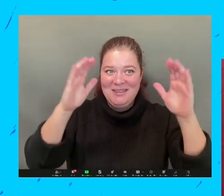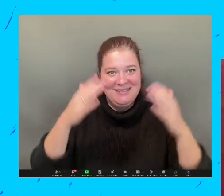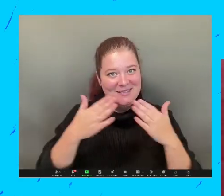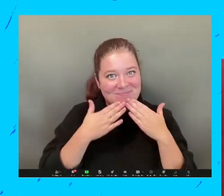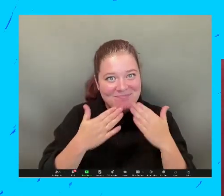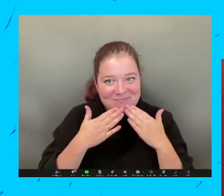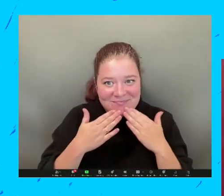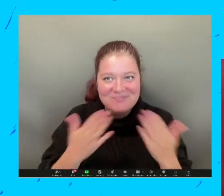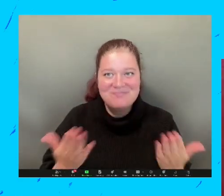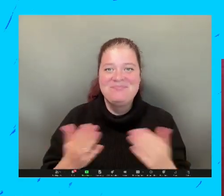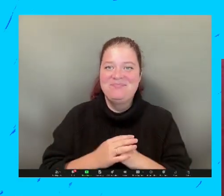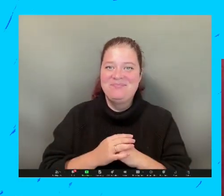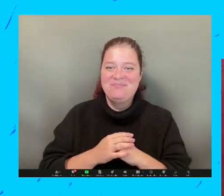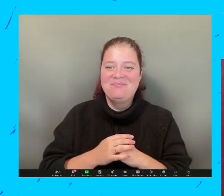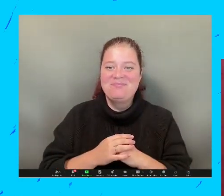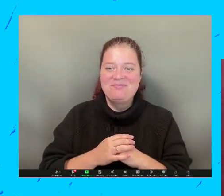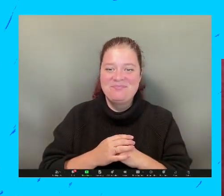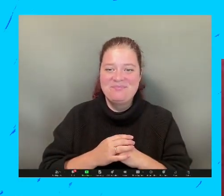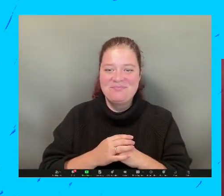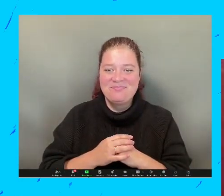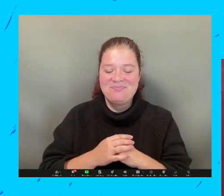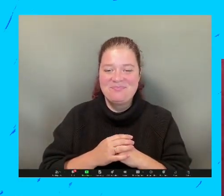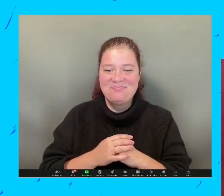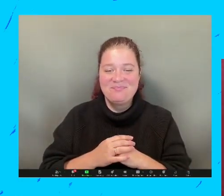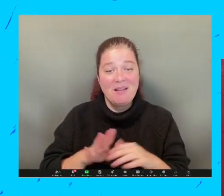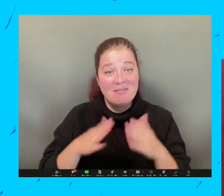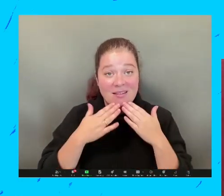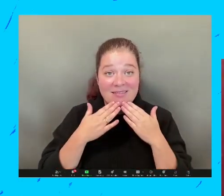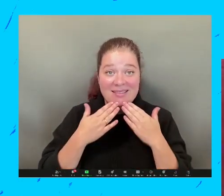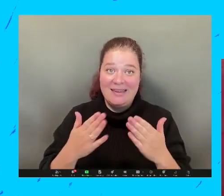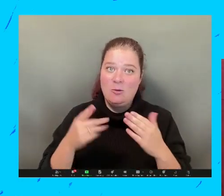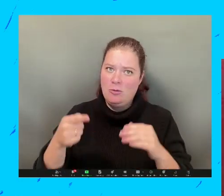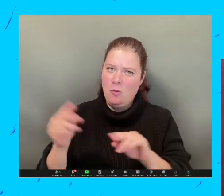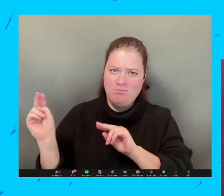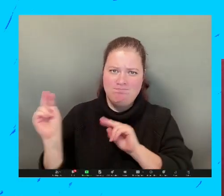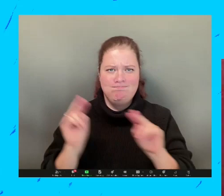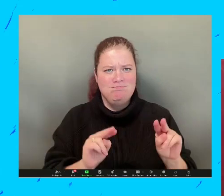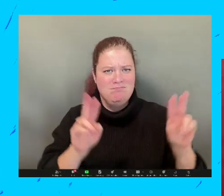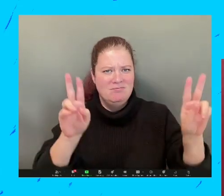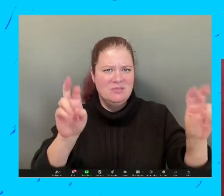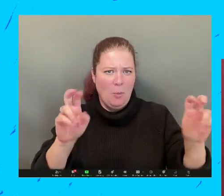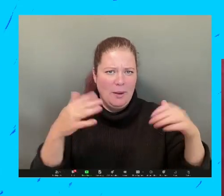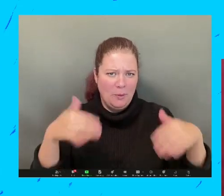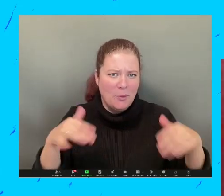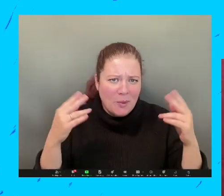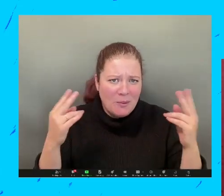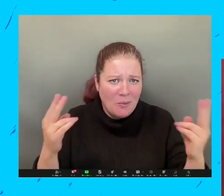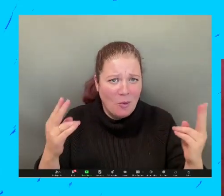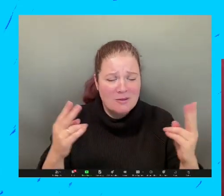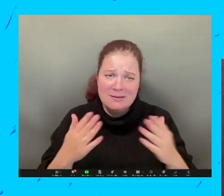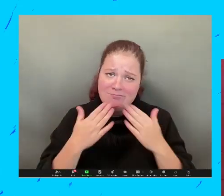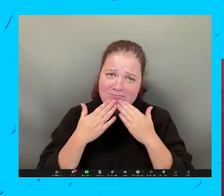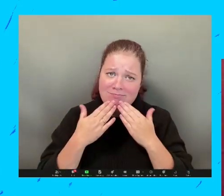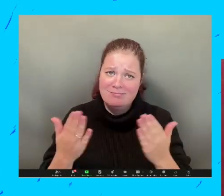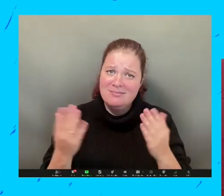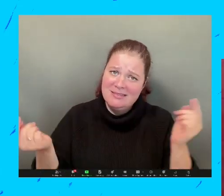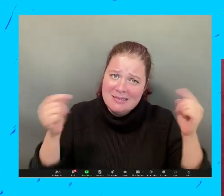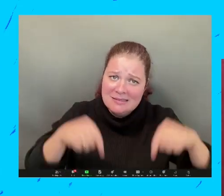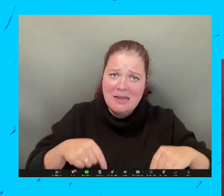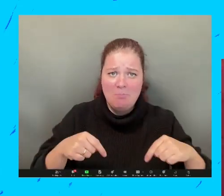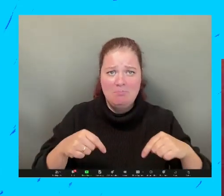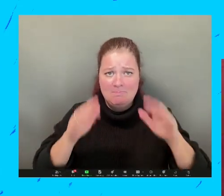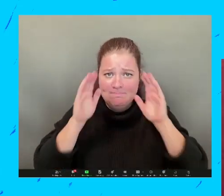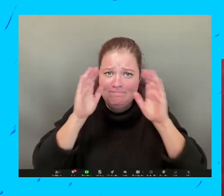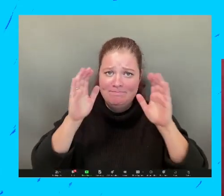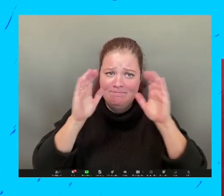out time to stay throughout the session. Your engagement and commitment to this important topic is truly